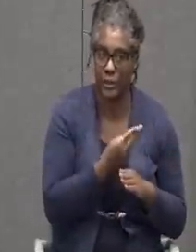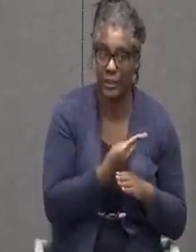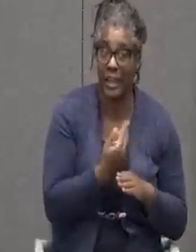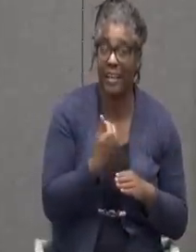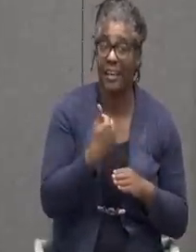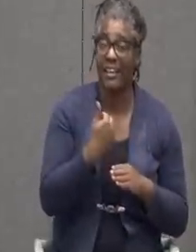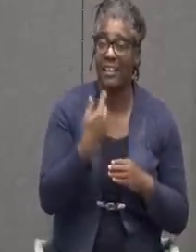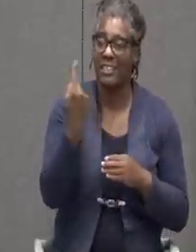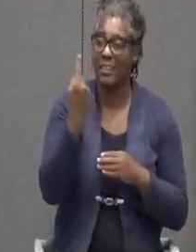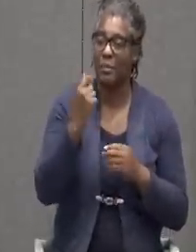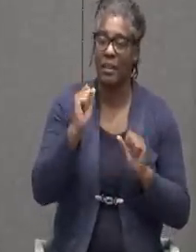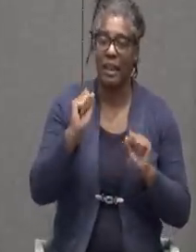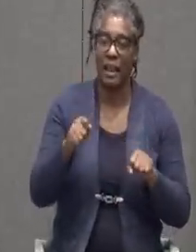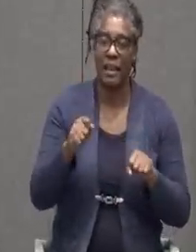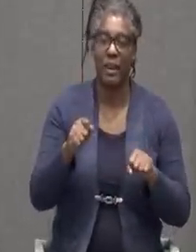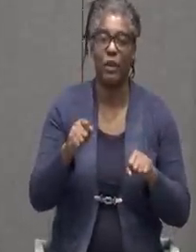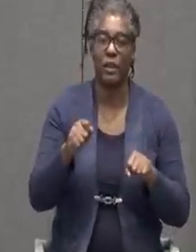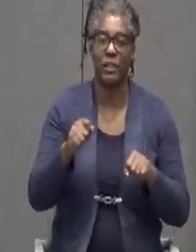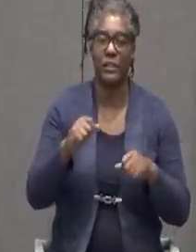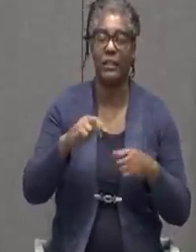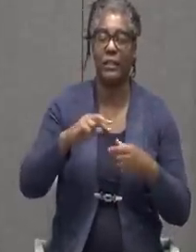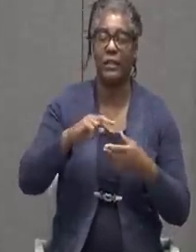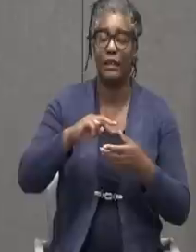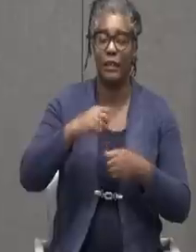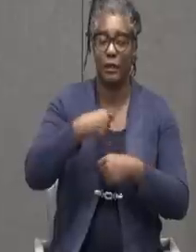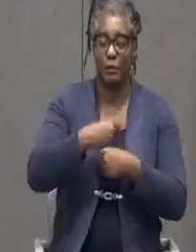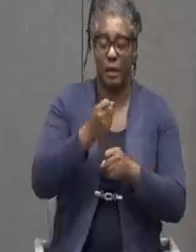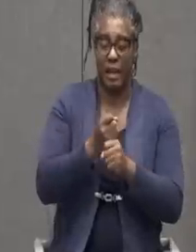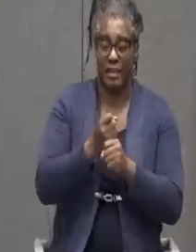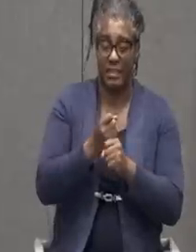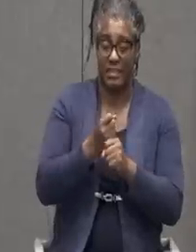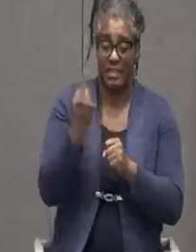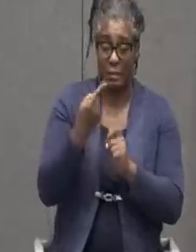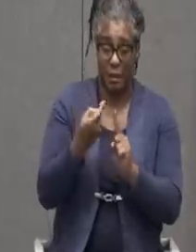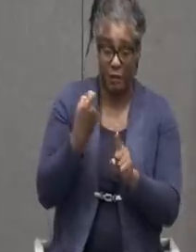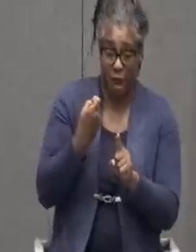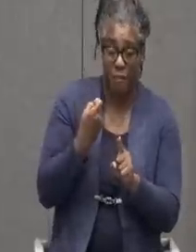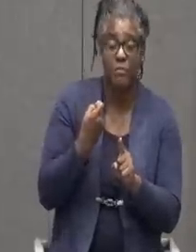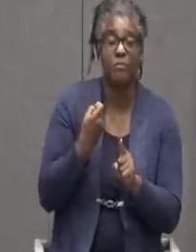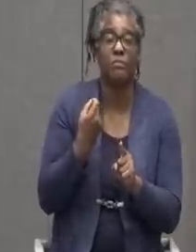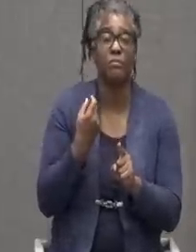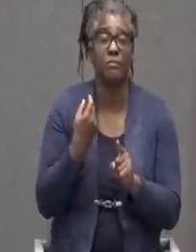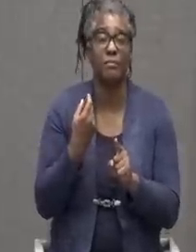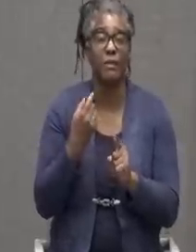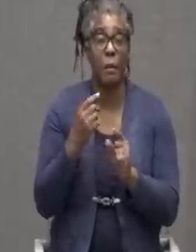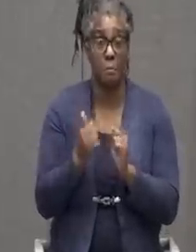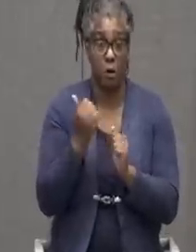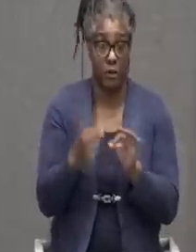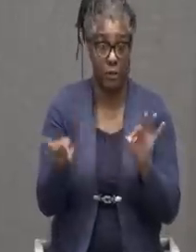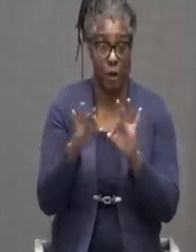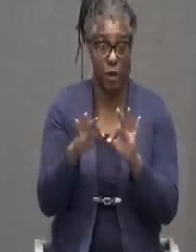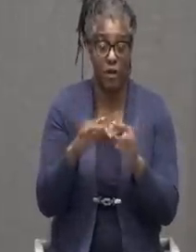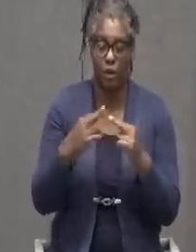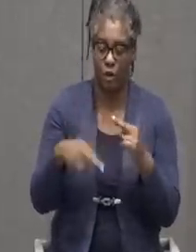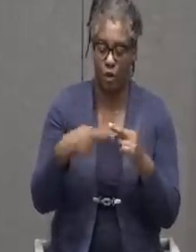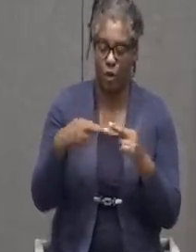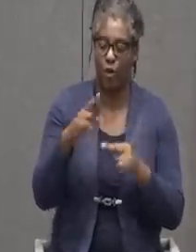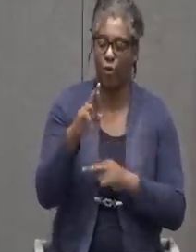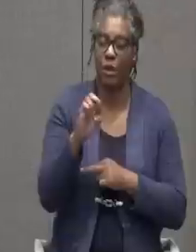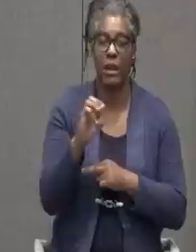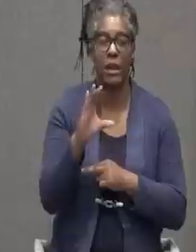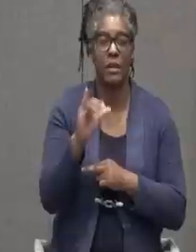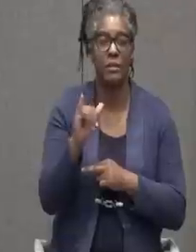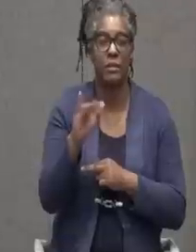repurpose, and the best part about it, recycle. So a couple things I'm gonna share with you. First, I